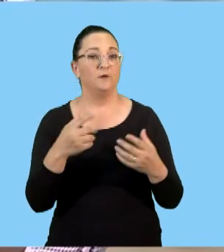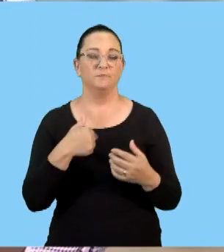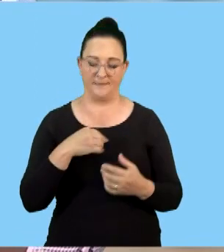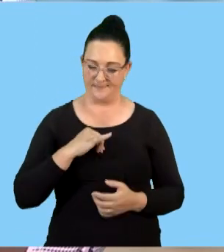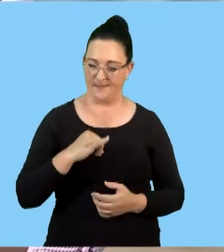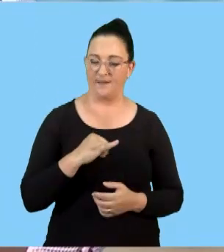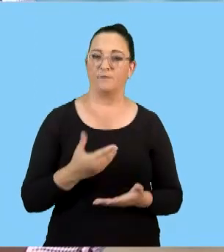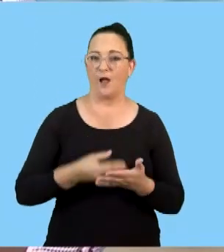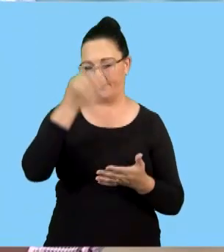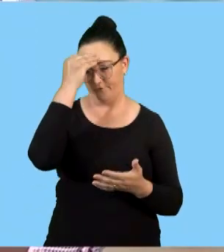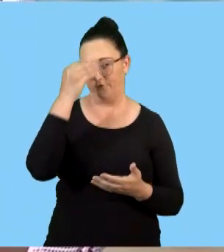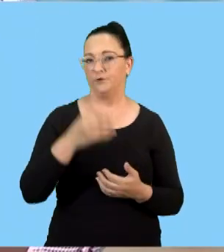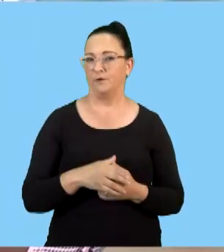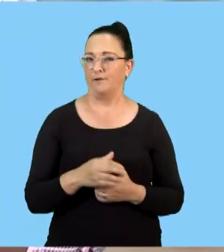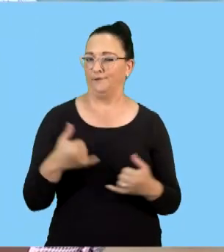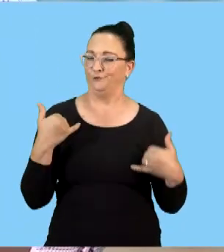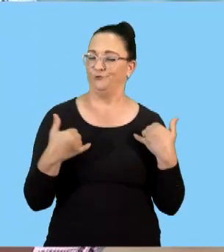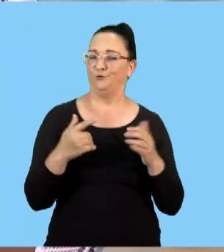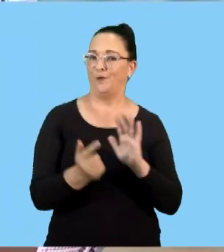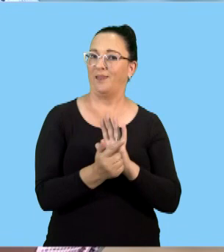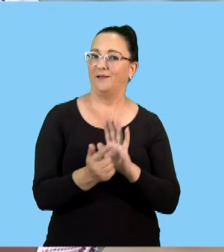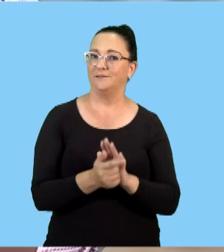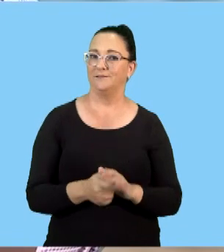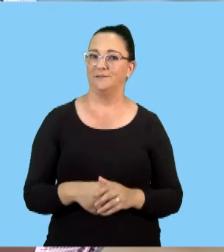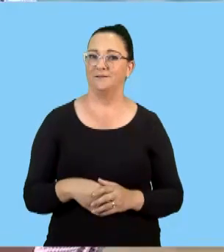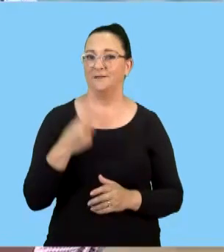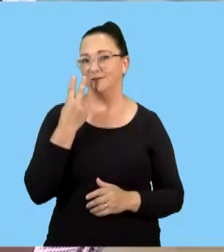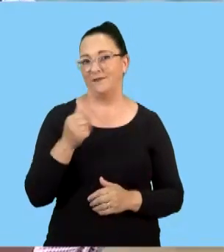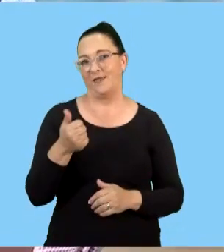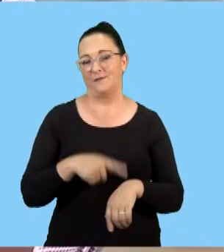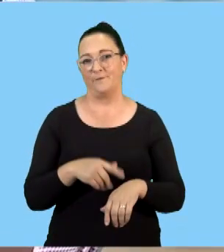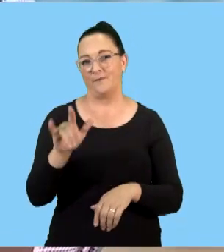well and I've enjoyed this lesson. So I hope to see you again next time.